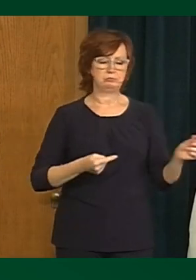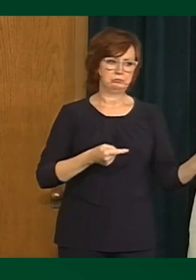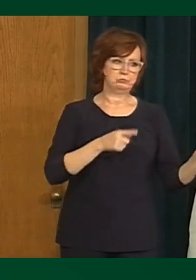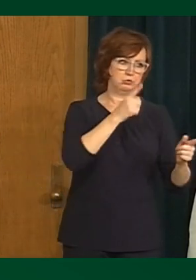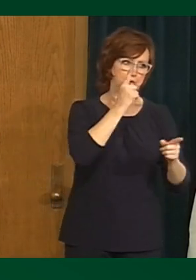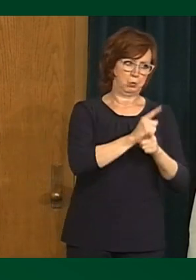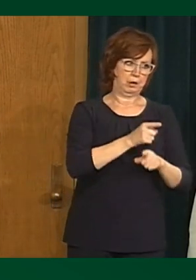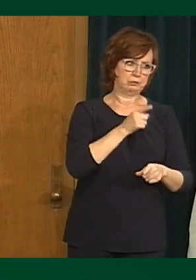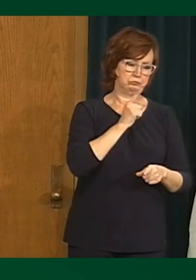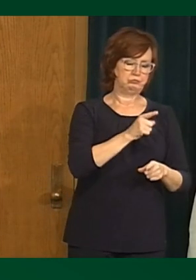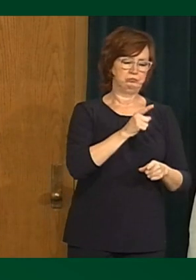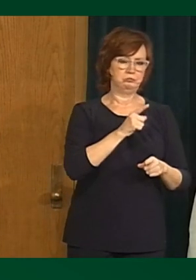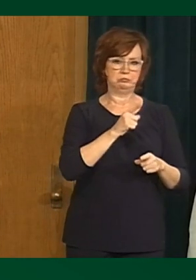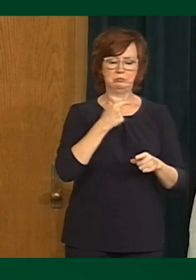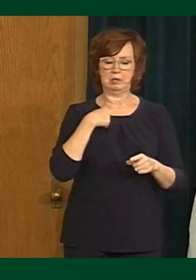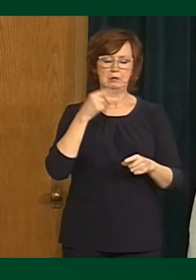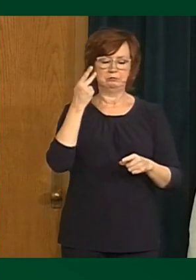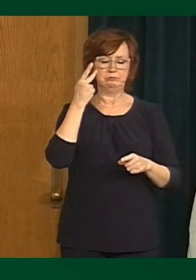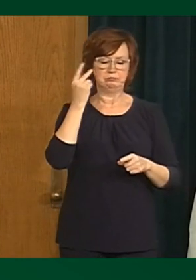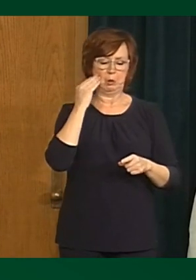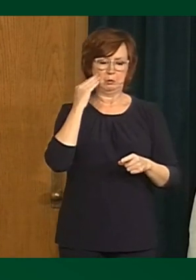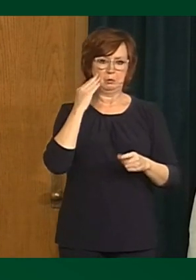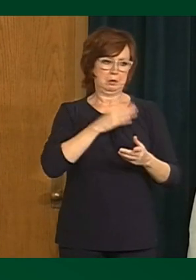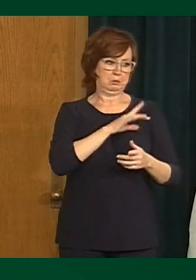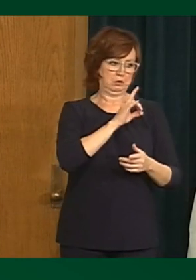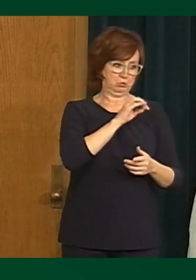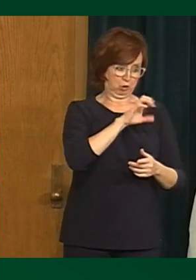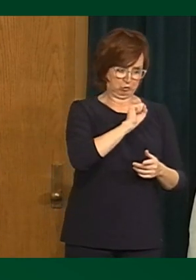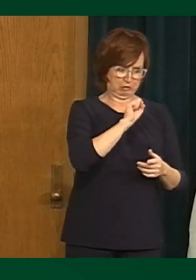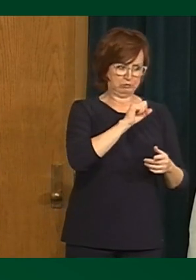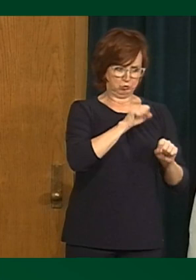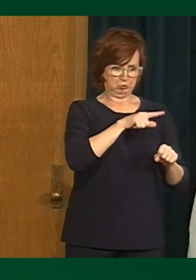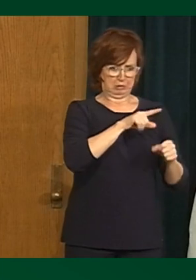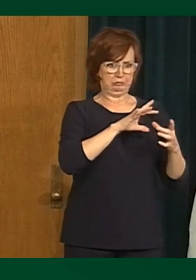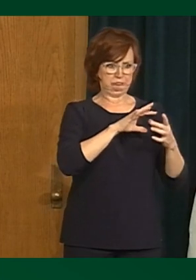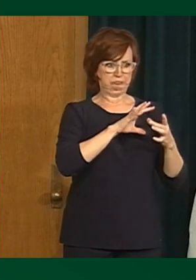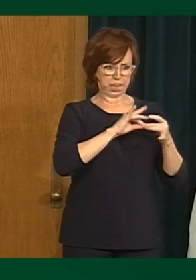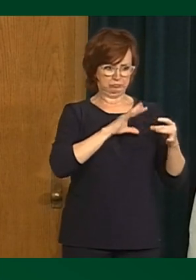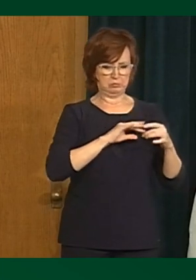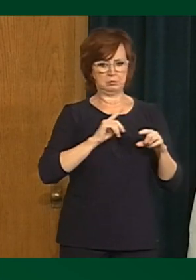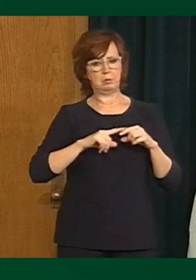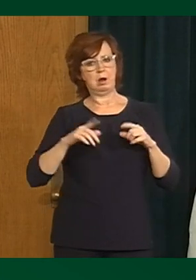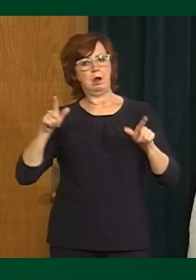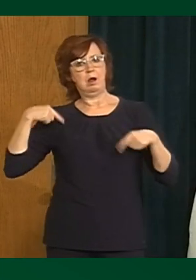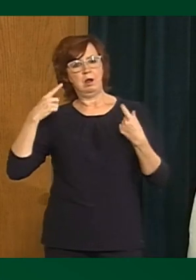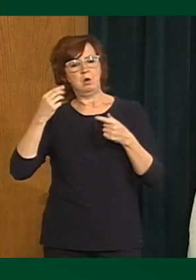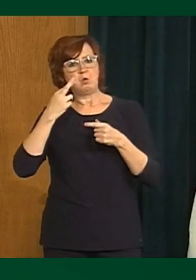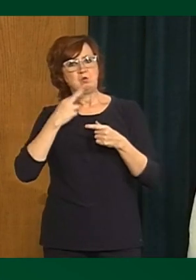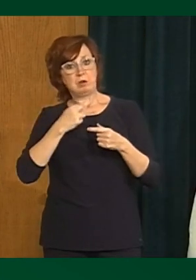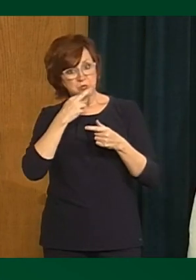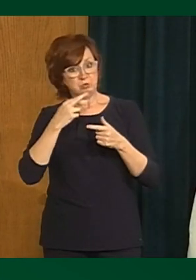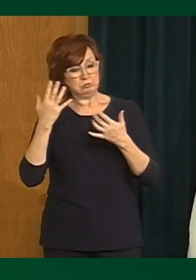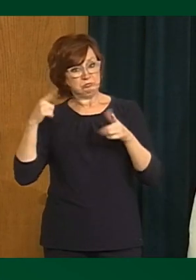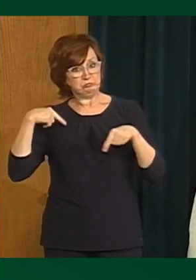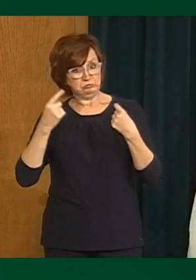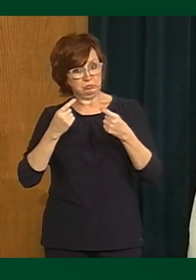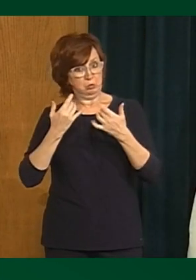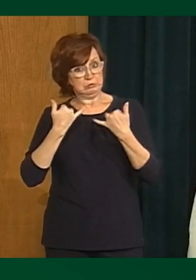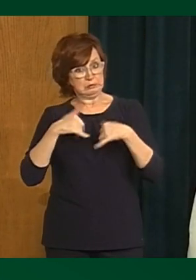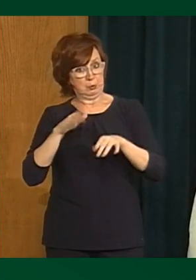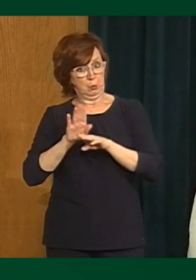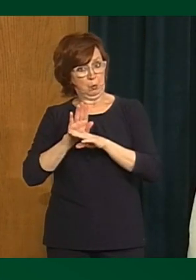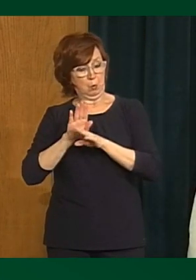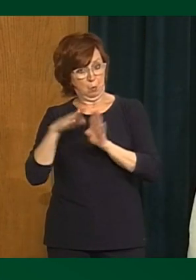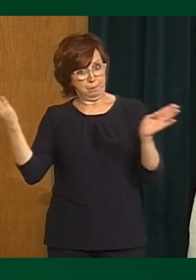we have seen with the businesses that have remained open throughout the COVID-19 pandemic and have now opened today